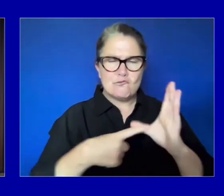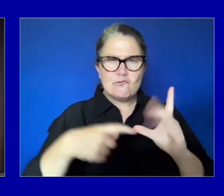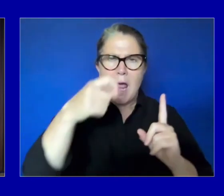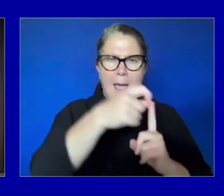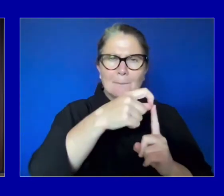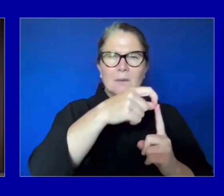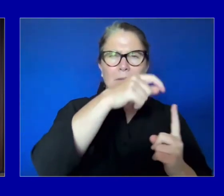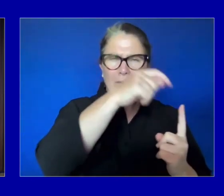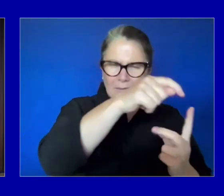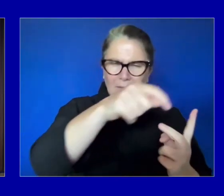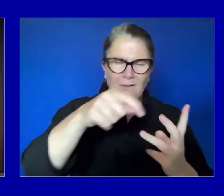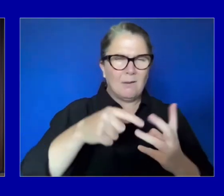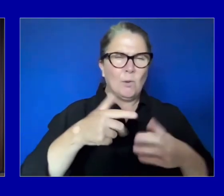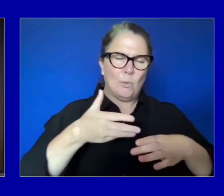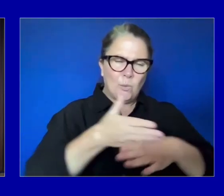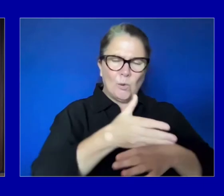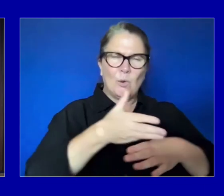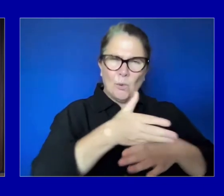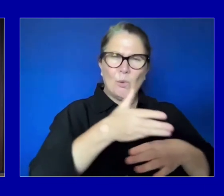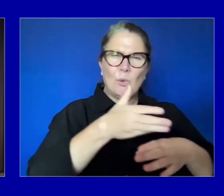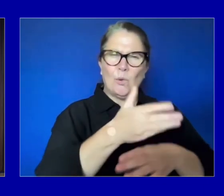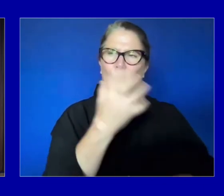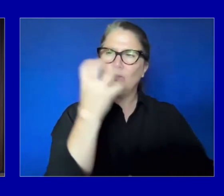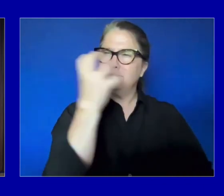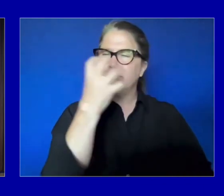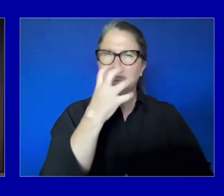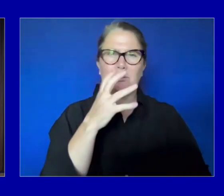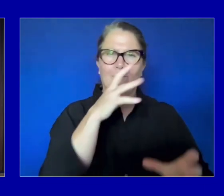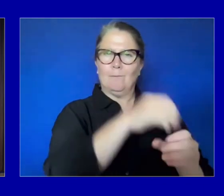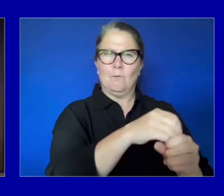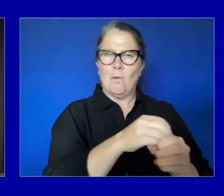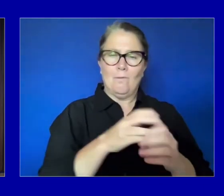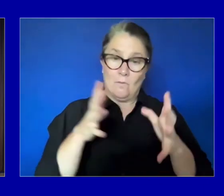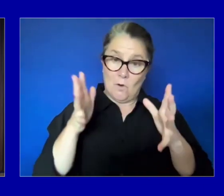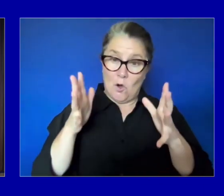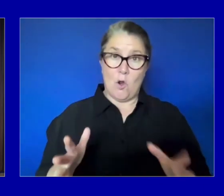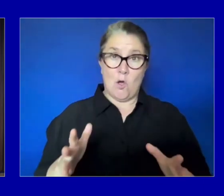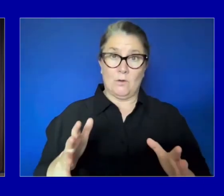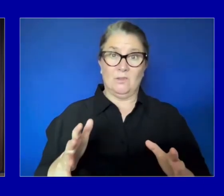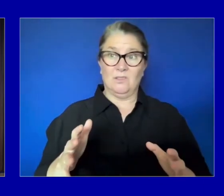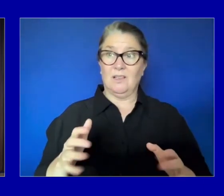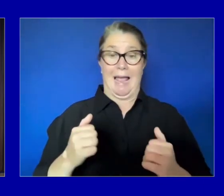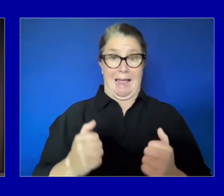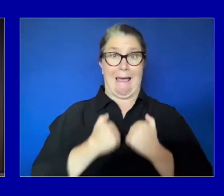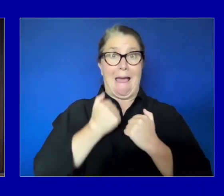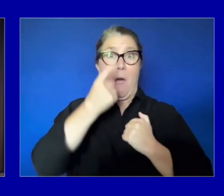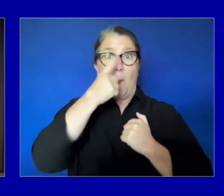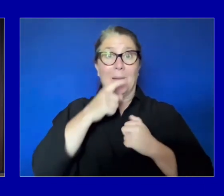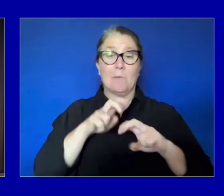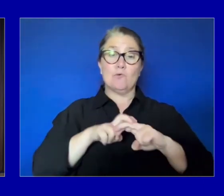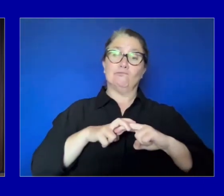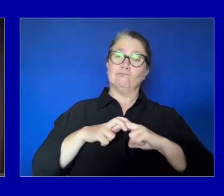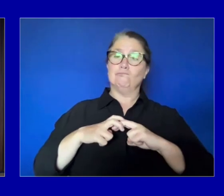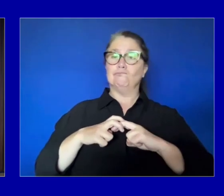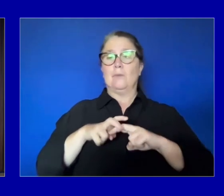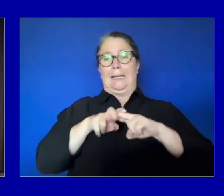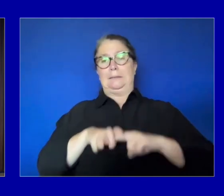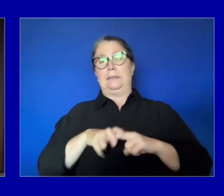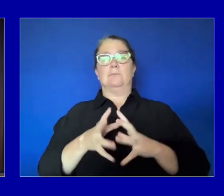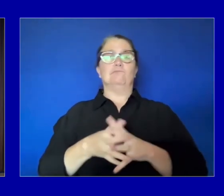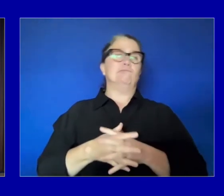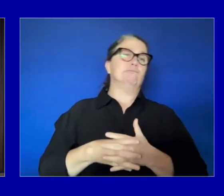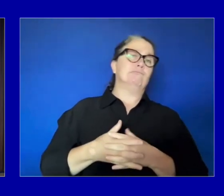You know, our people didn't sit down and do nothing. Our people worked hard and we have to recognize that